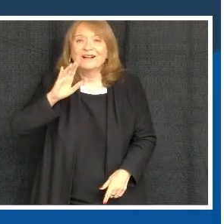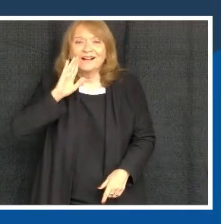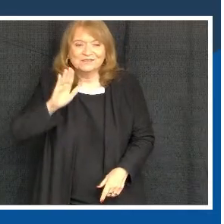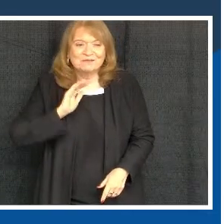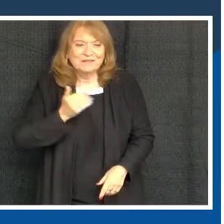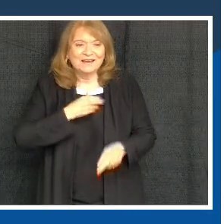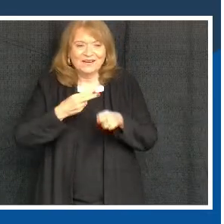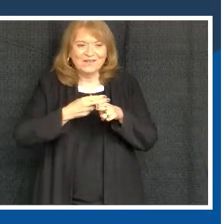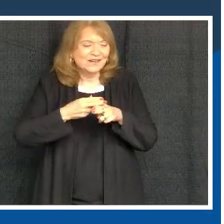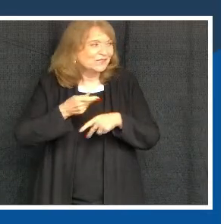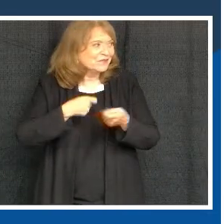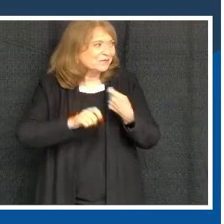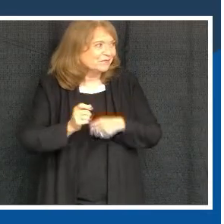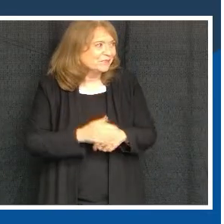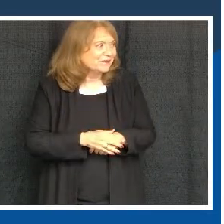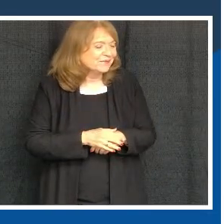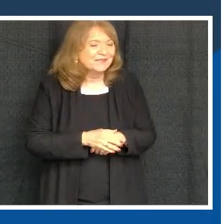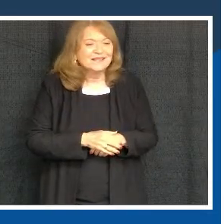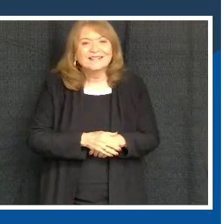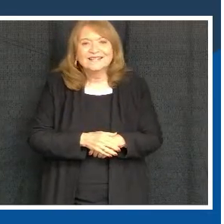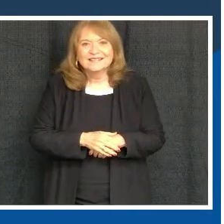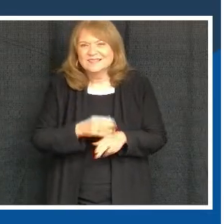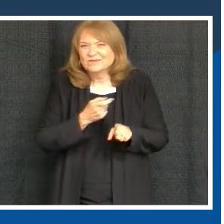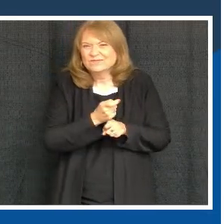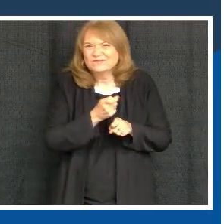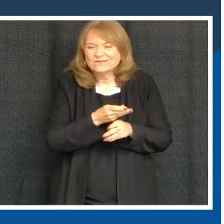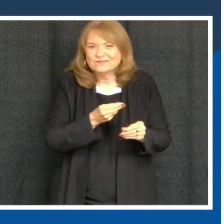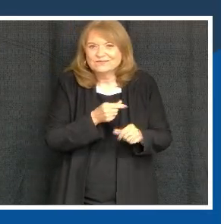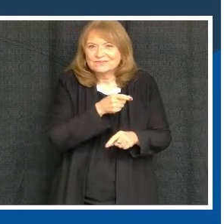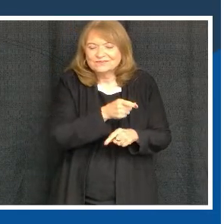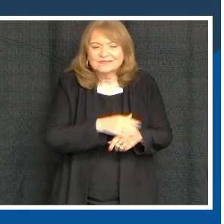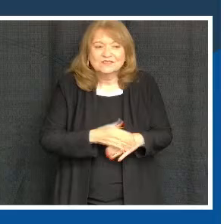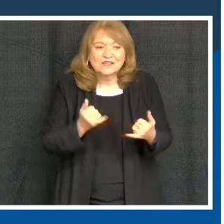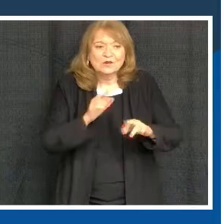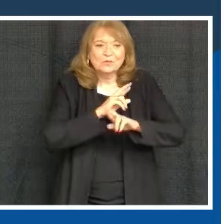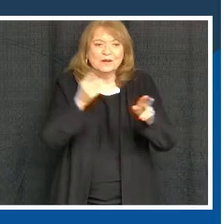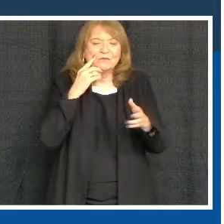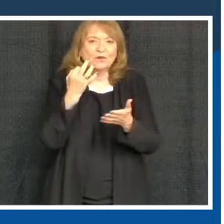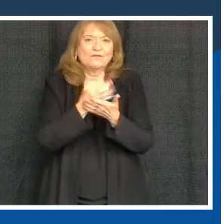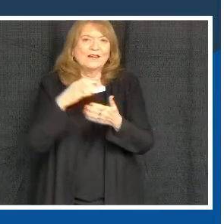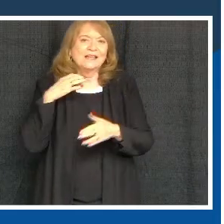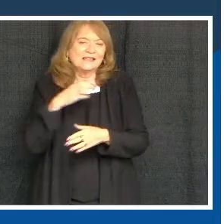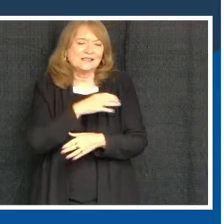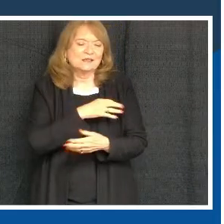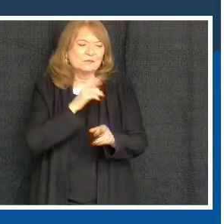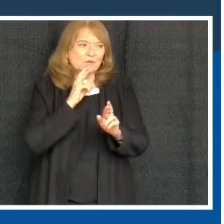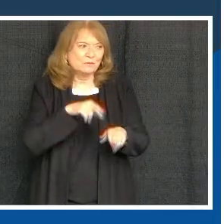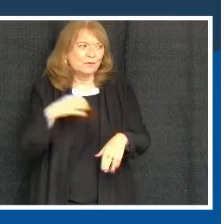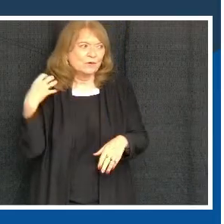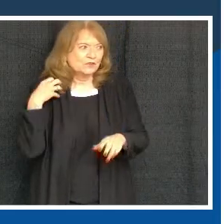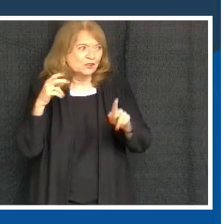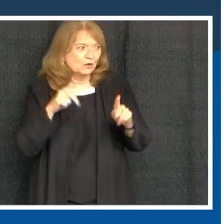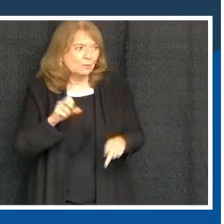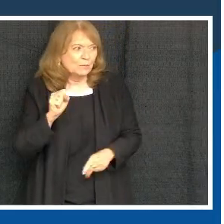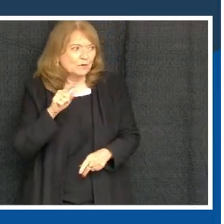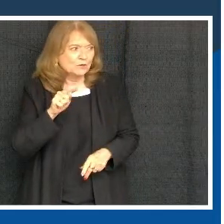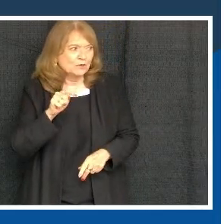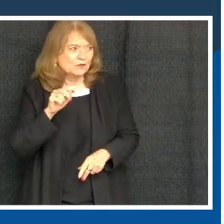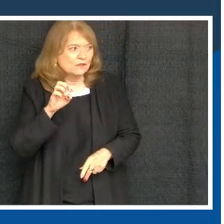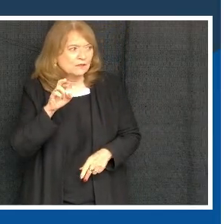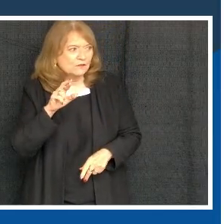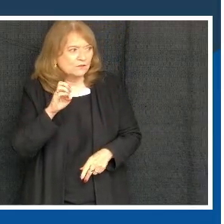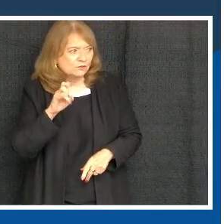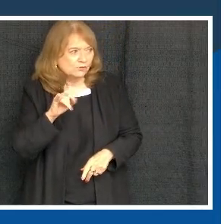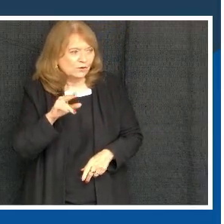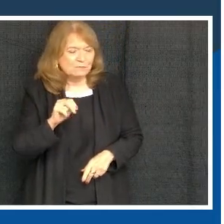No, I know. Okay, we are now ready for the Finance Committee report. Chairman Streetman, you're recognized. Thank you, Mayor.